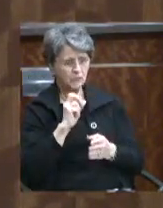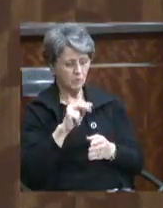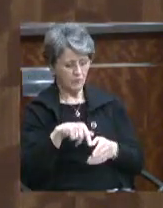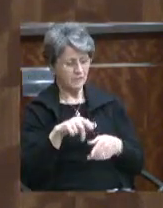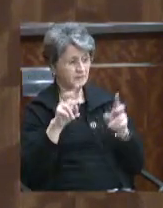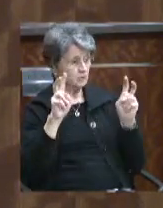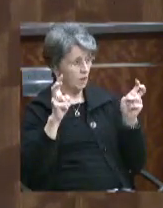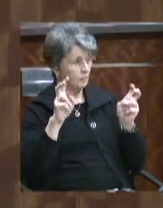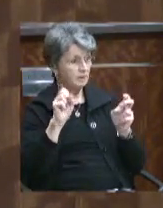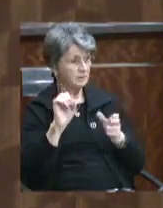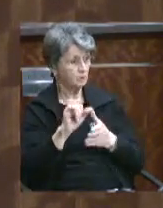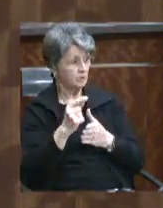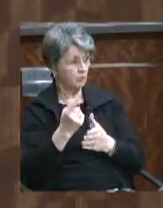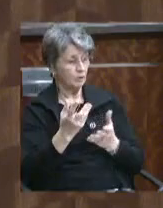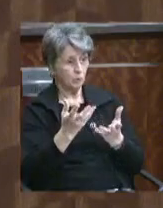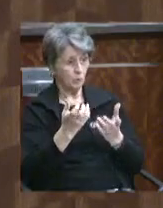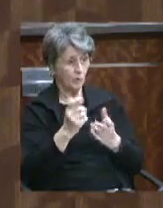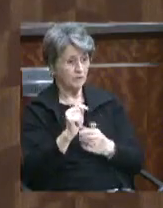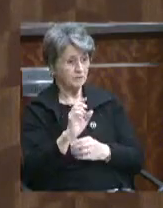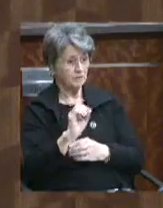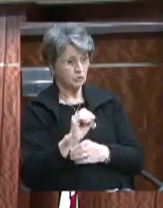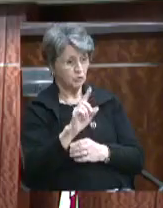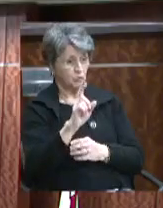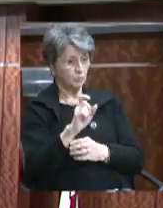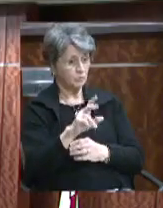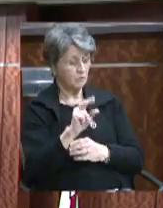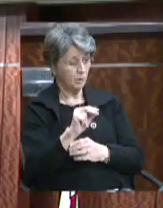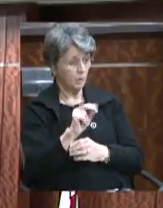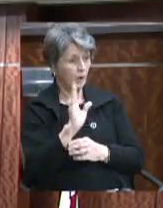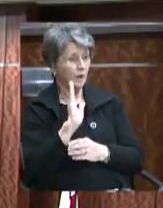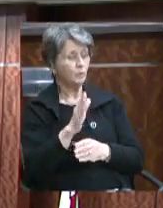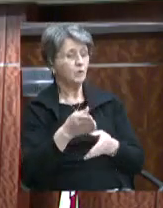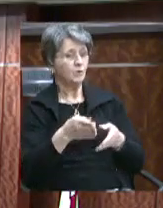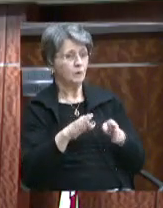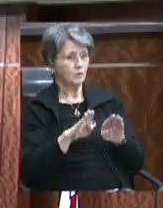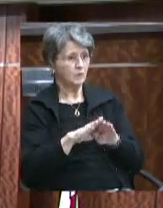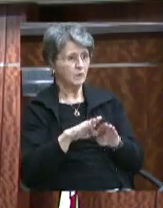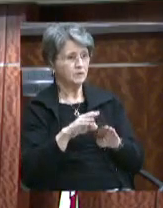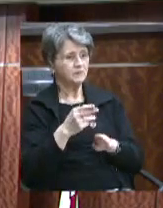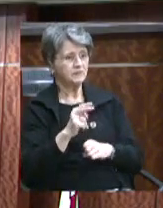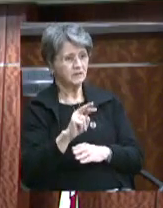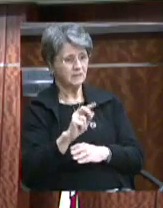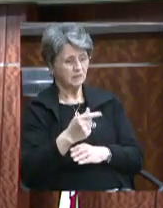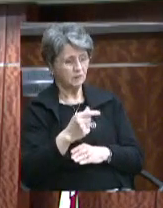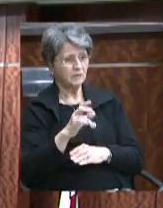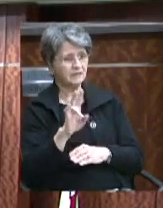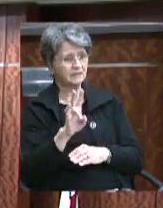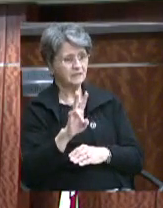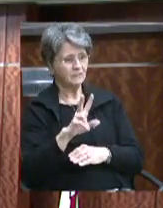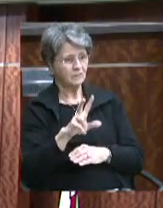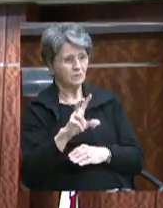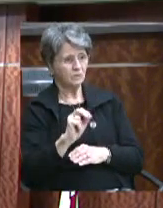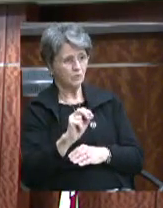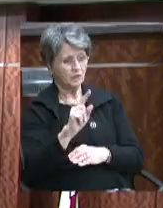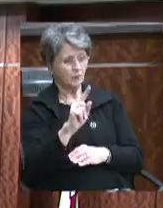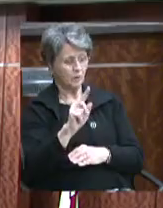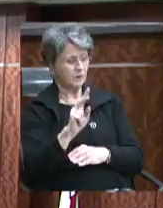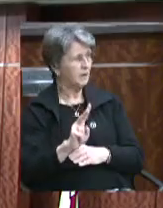Is there anyone wishing to speak? Seeing no one, I will close the public hearing at 7:30 and a